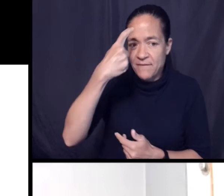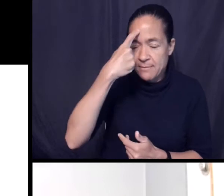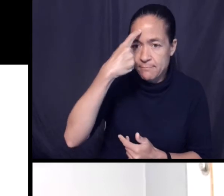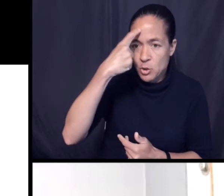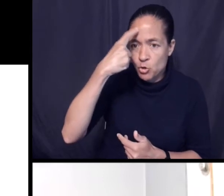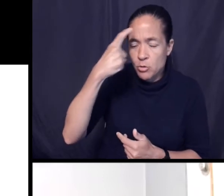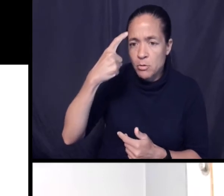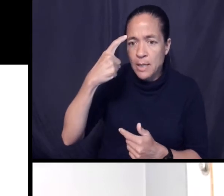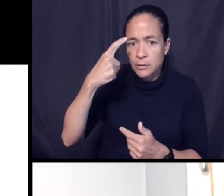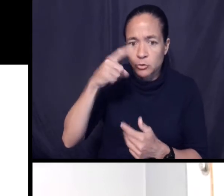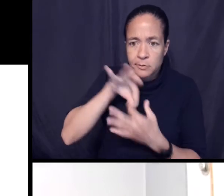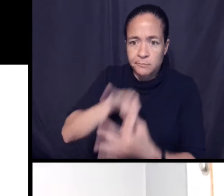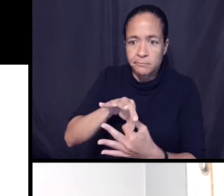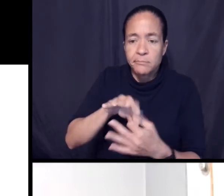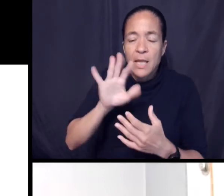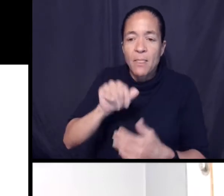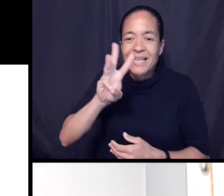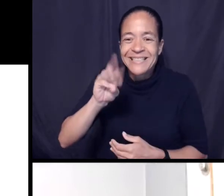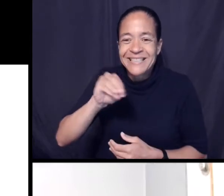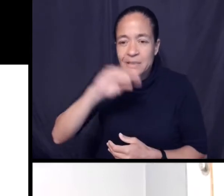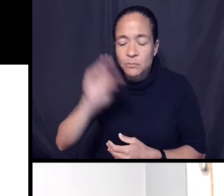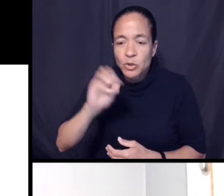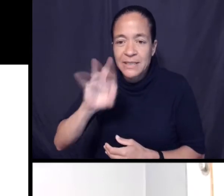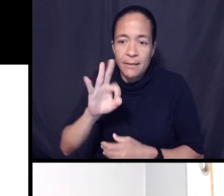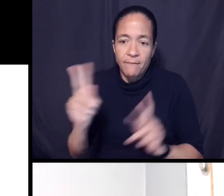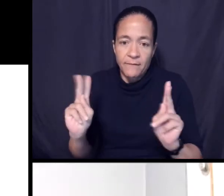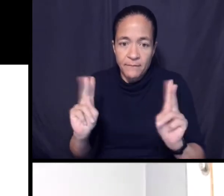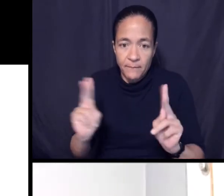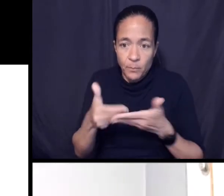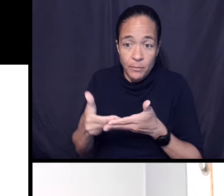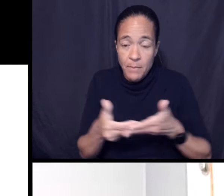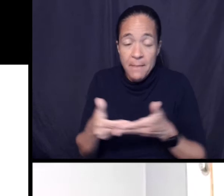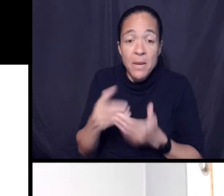neurologic sequelae, which goes with 60% of patients will